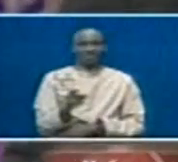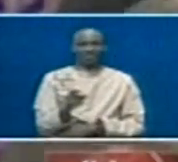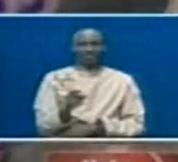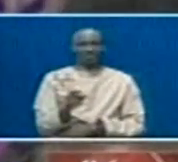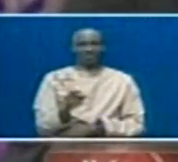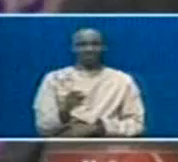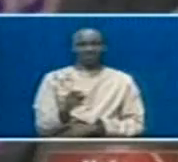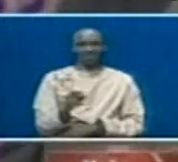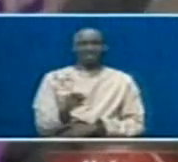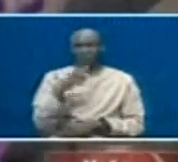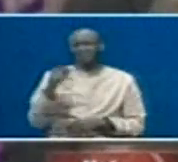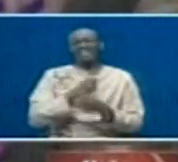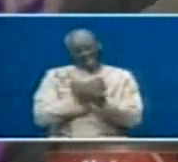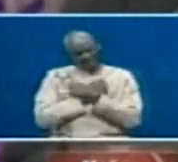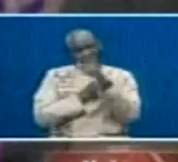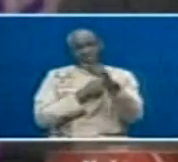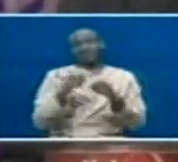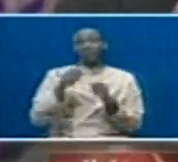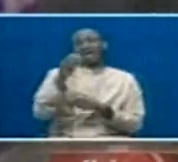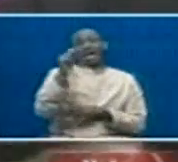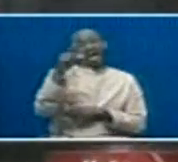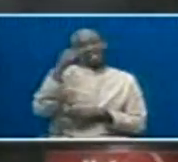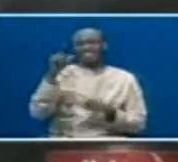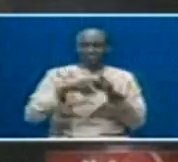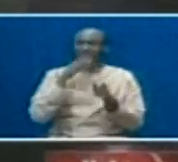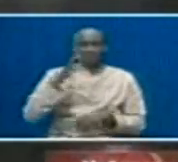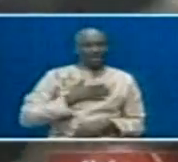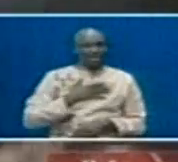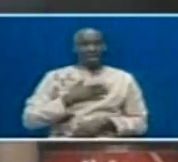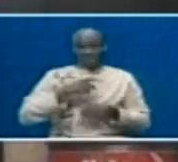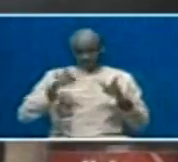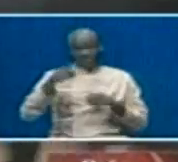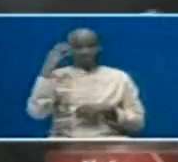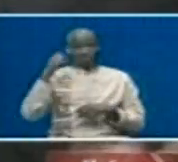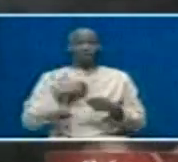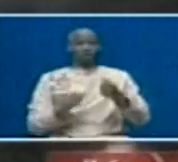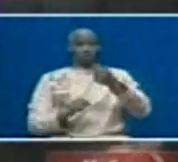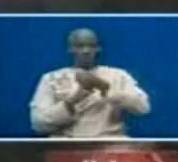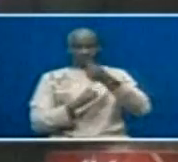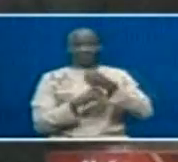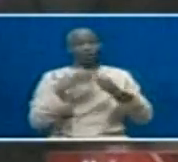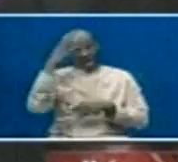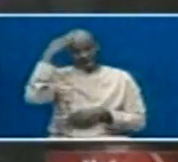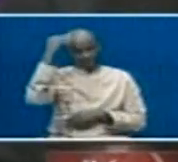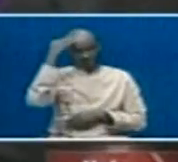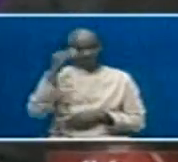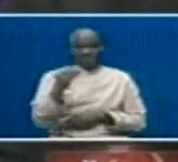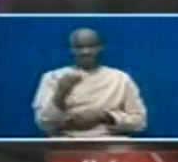loved Ali like a son. And then what happened is, now my father was sitting in the scholarships for the Arabs.